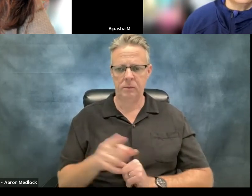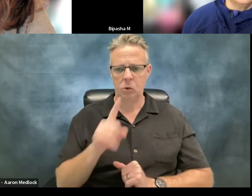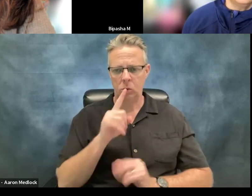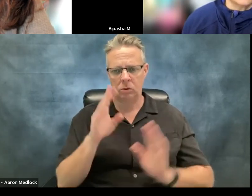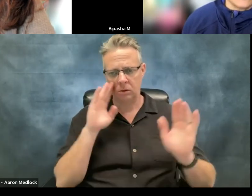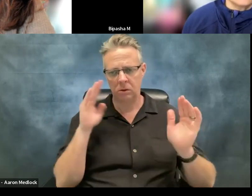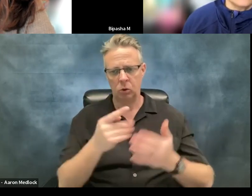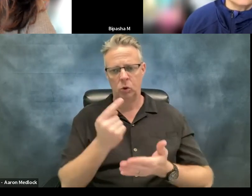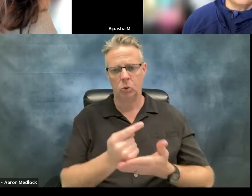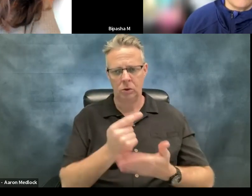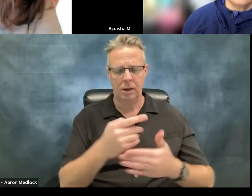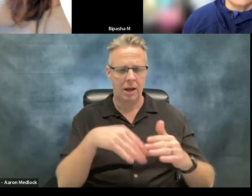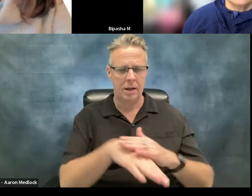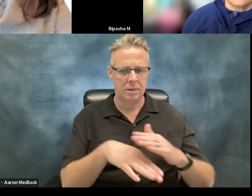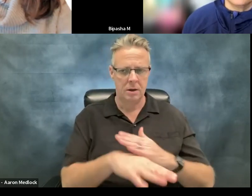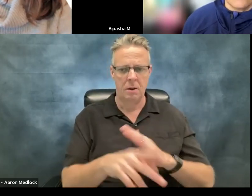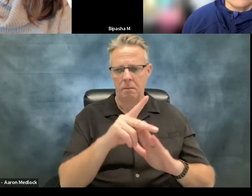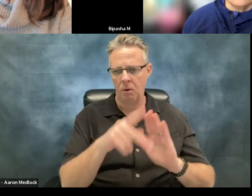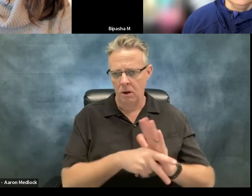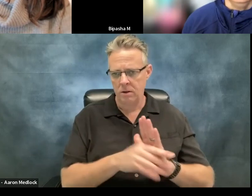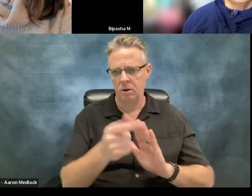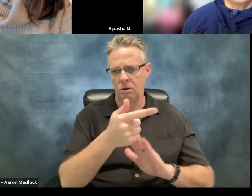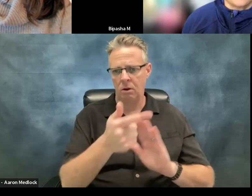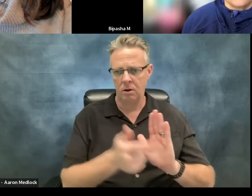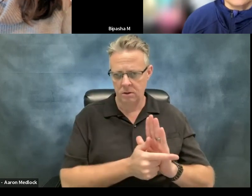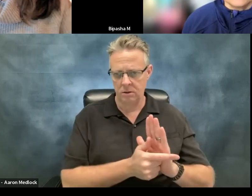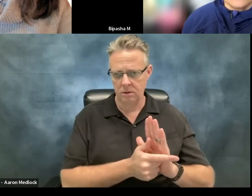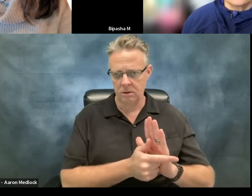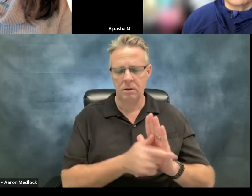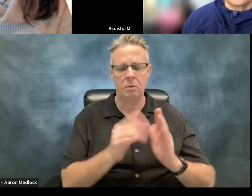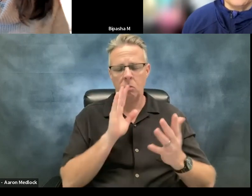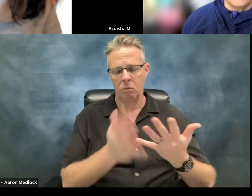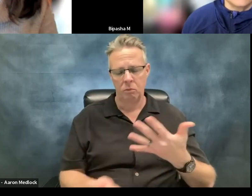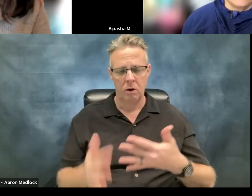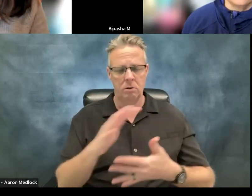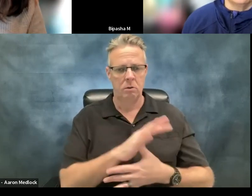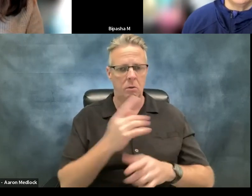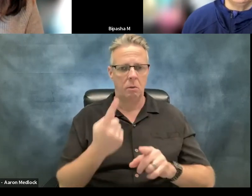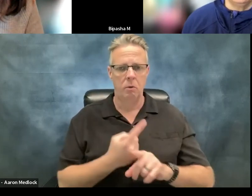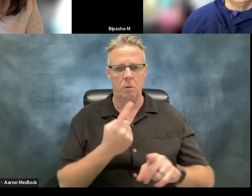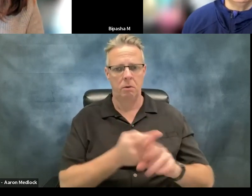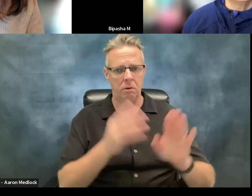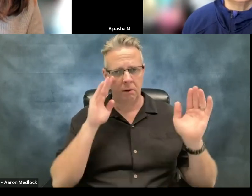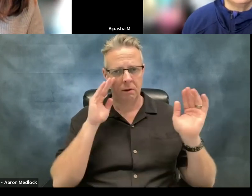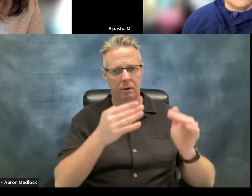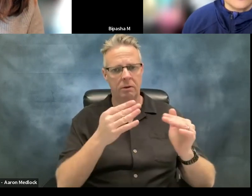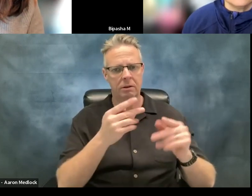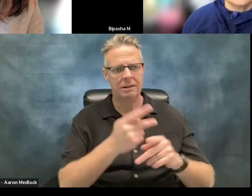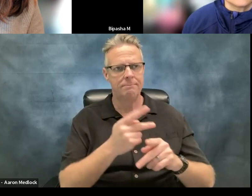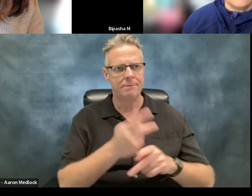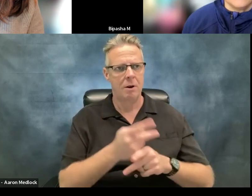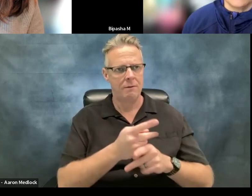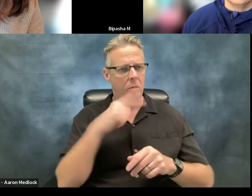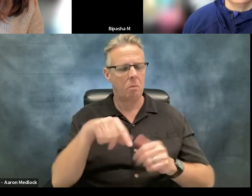focused on treatment access, policies, and laws that prioritize appropriate care for people with the most severe